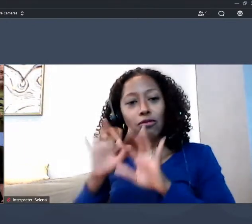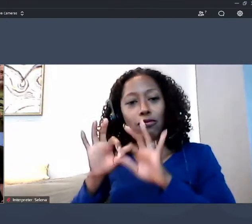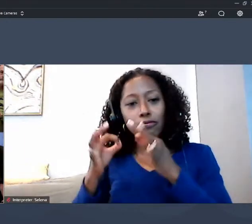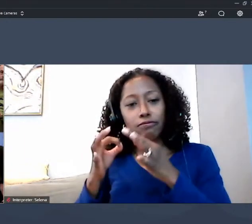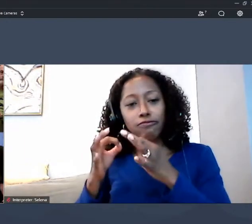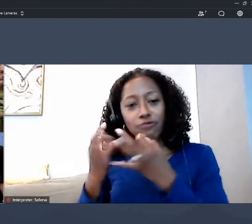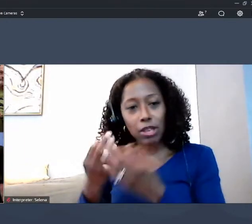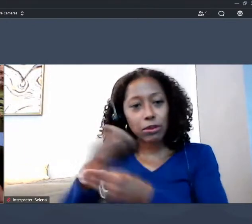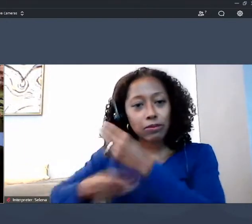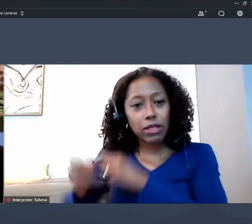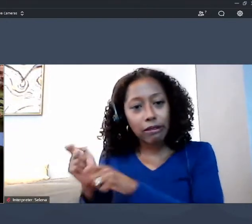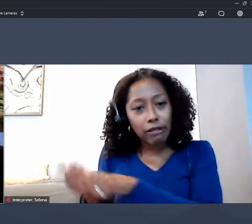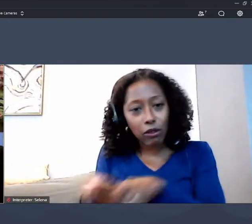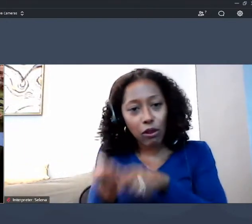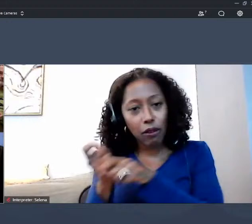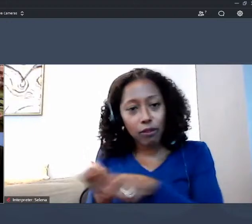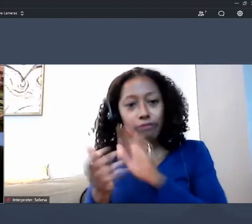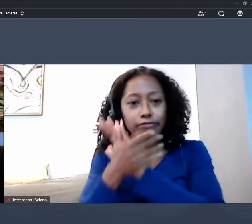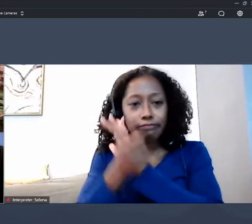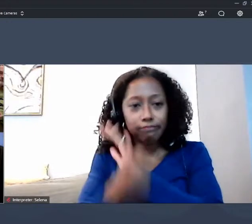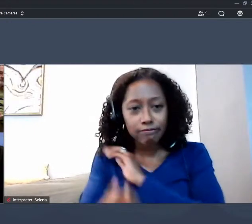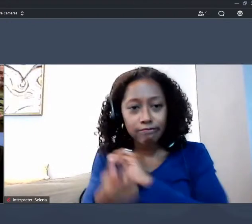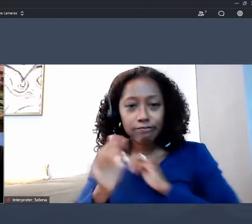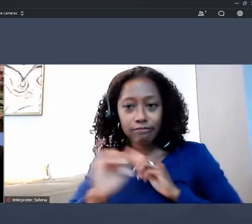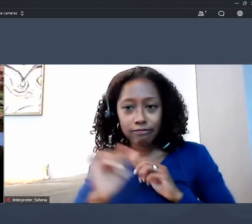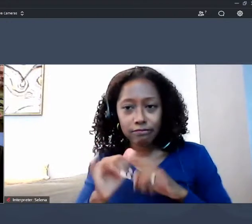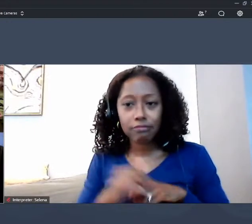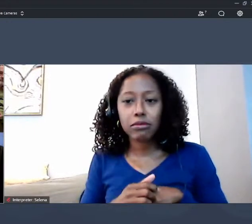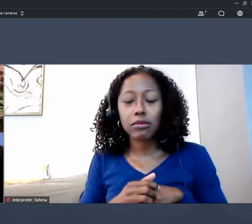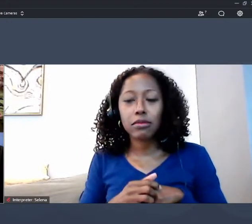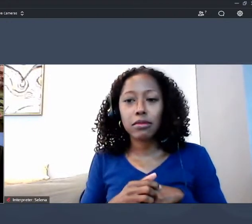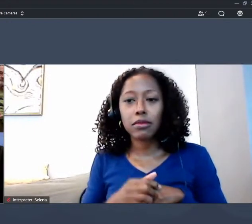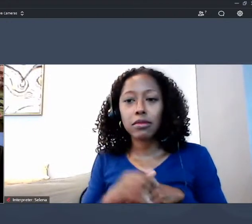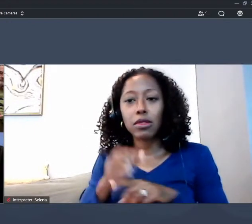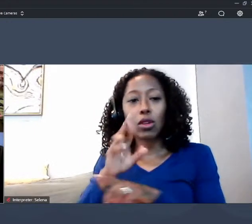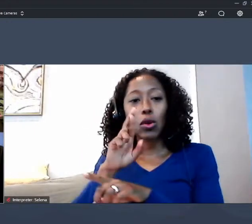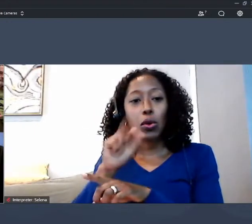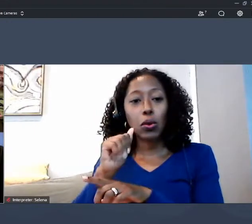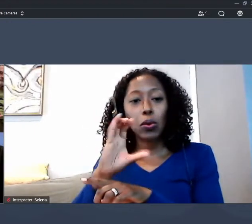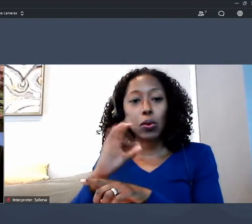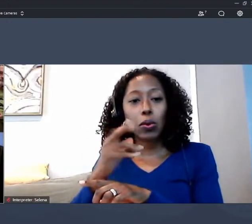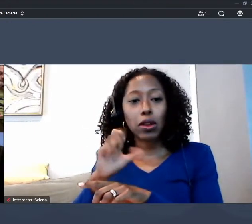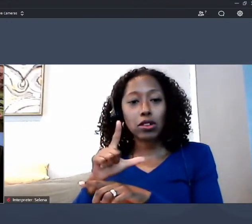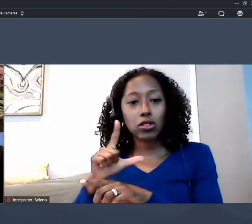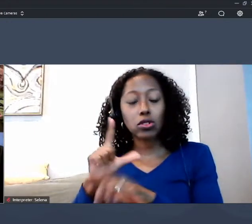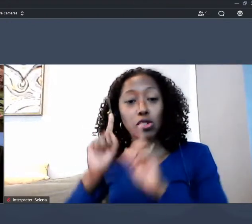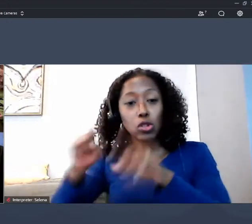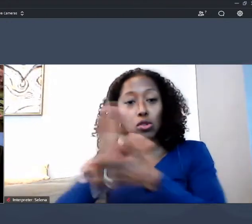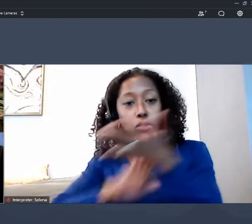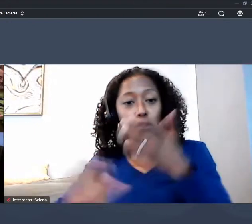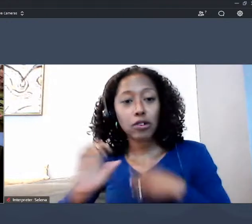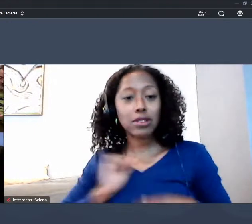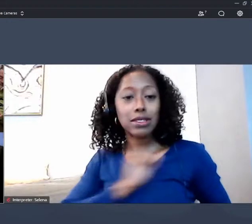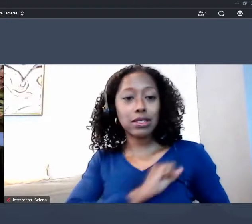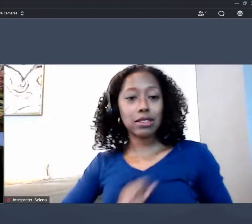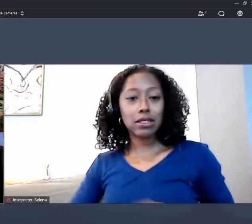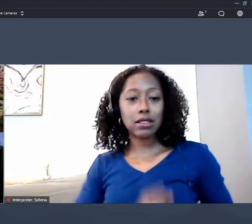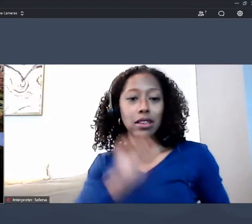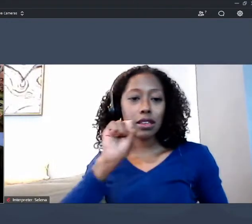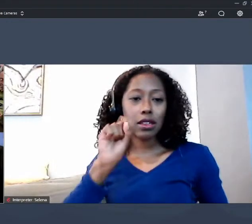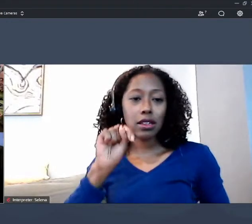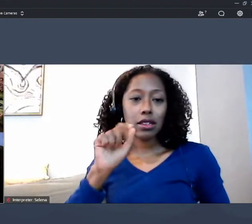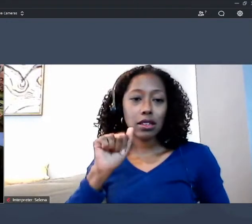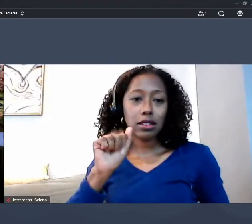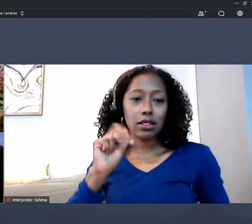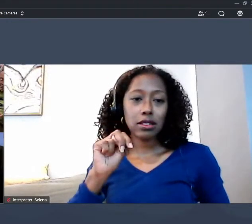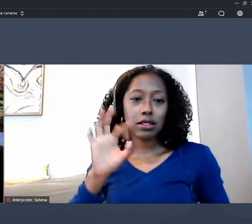Colleagues, before I read this proclamation, Rachel attends Stanford University, who is